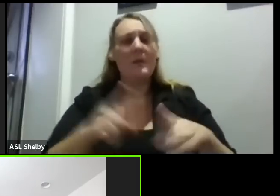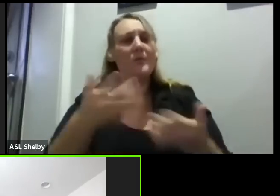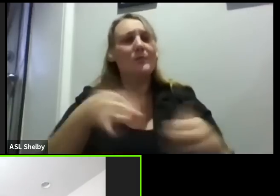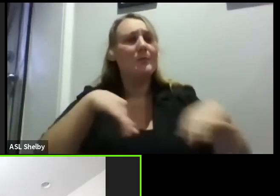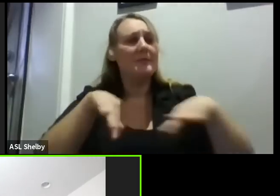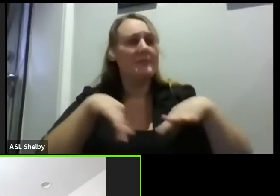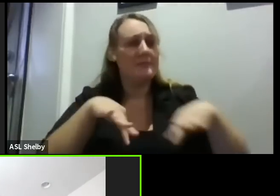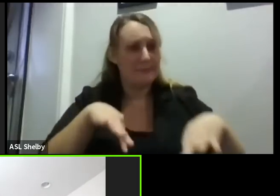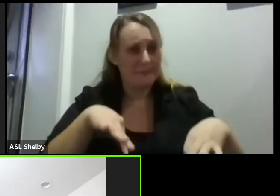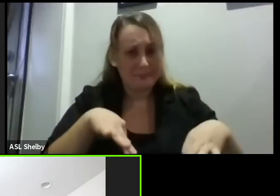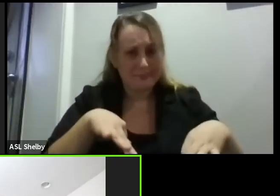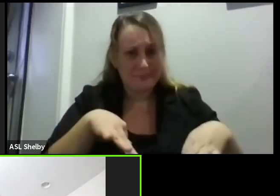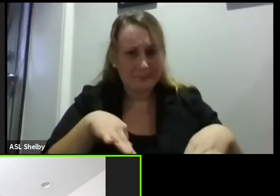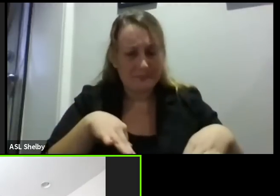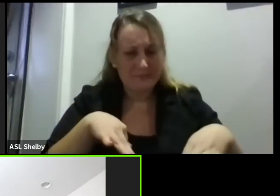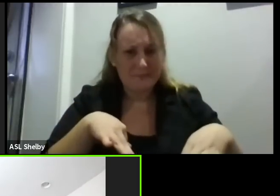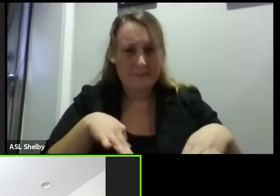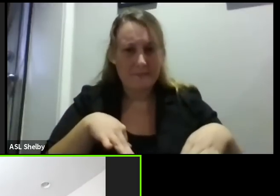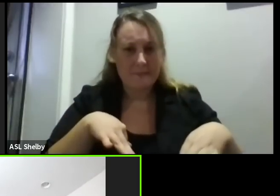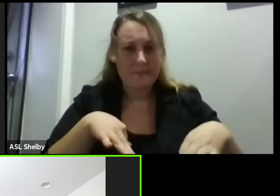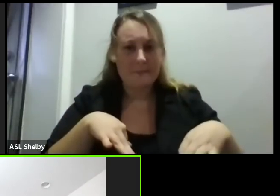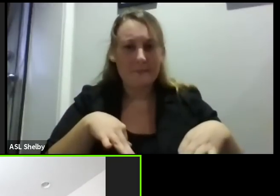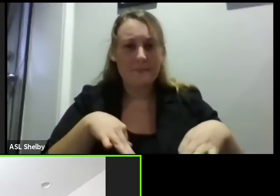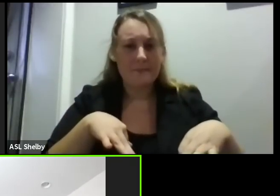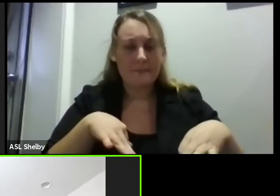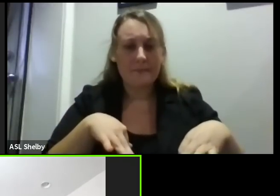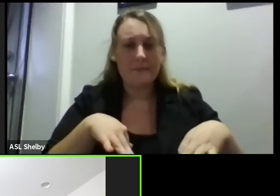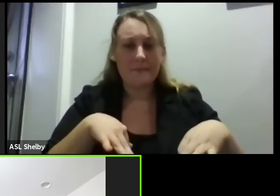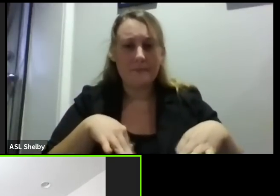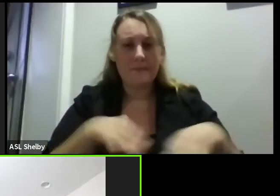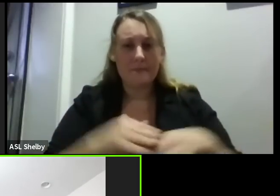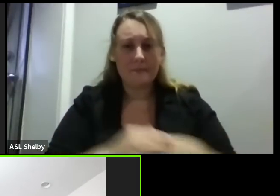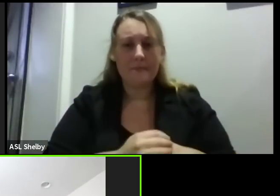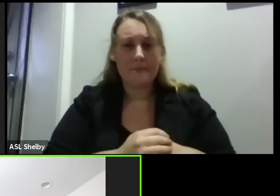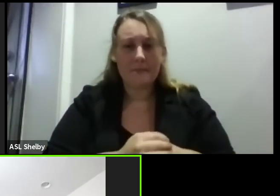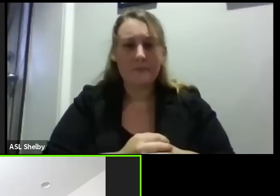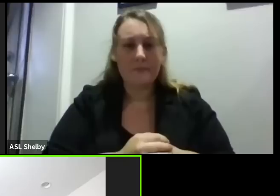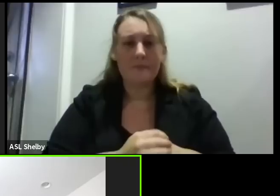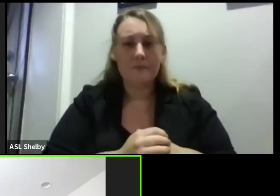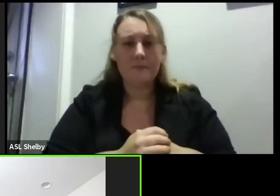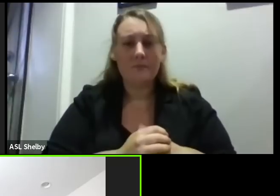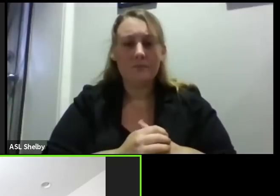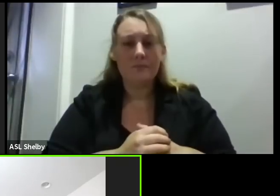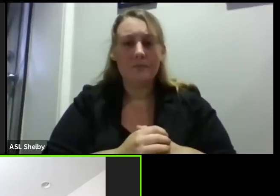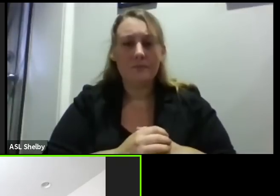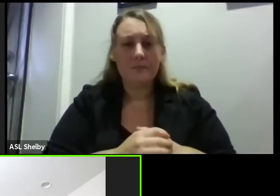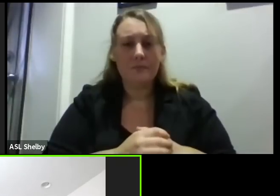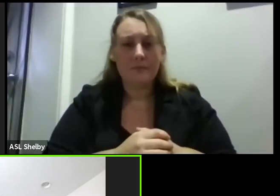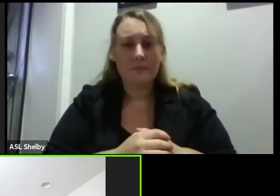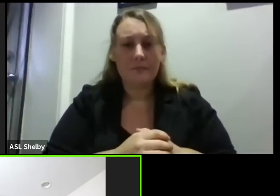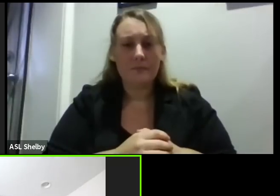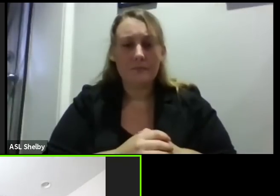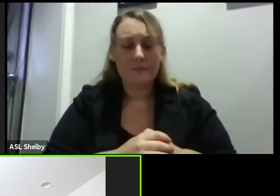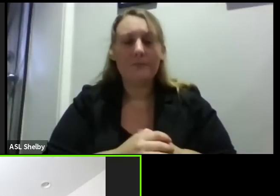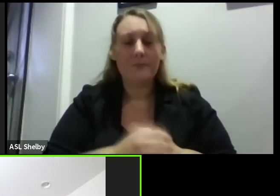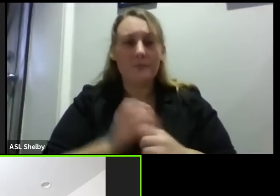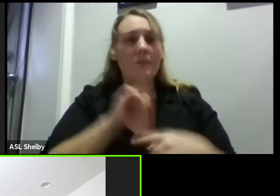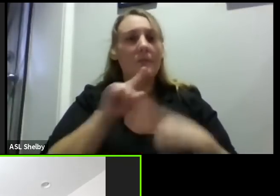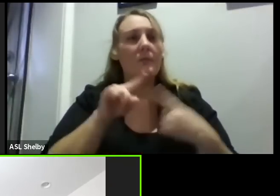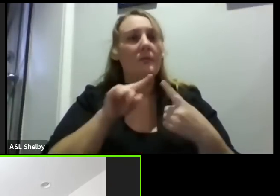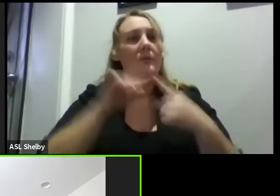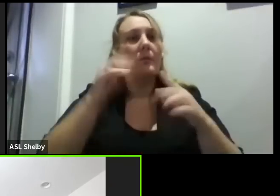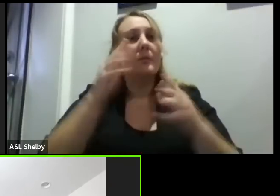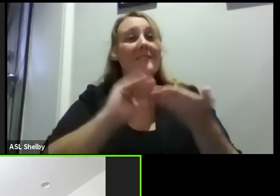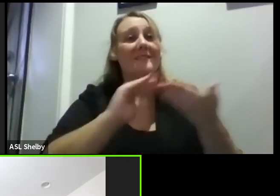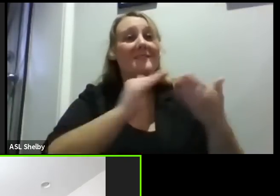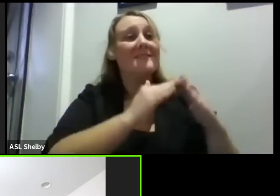When lockdowns hit the city, we were especially concerned for the population that is houseless and sleep-based.